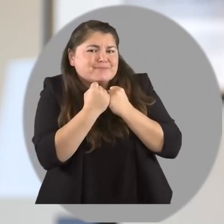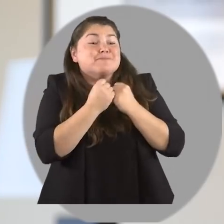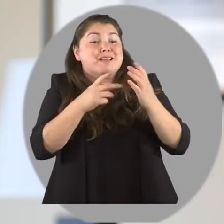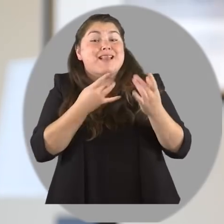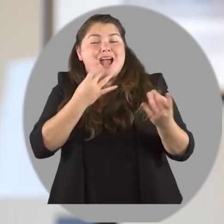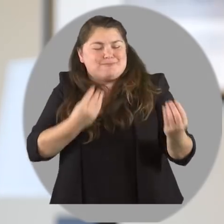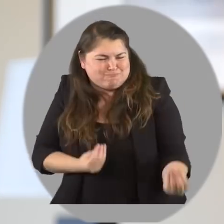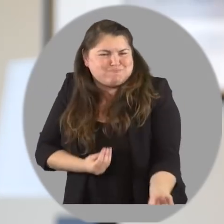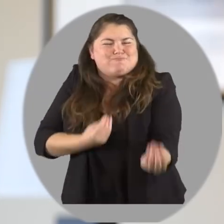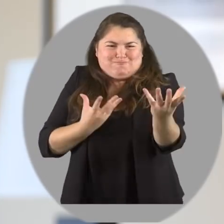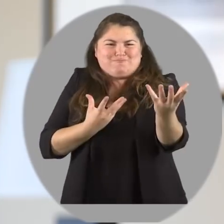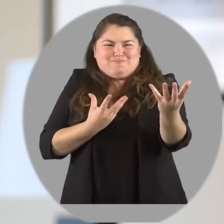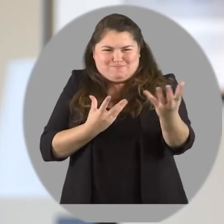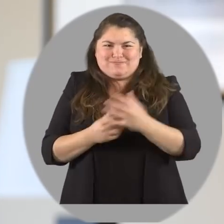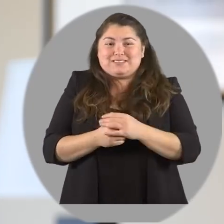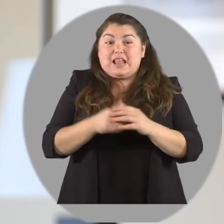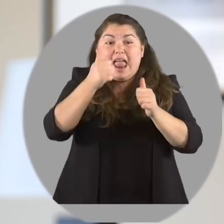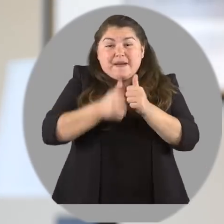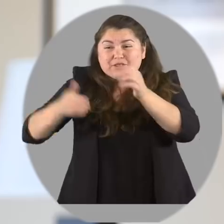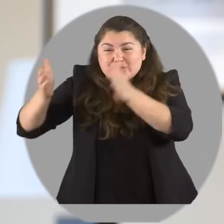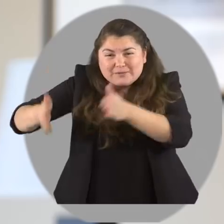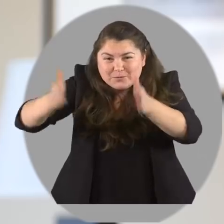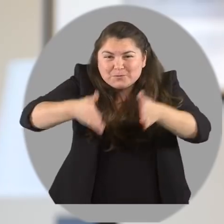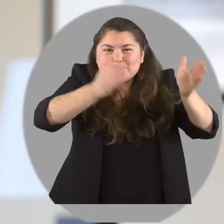of life that is within everyone,